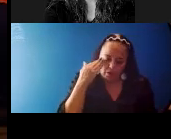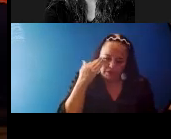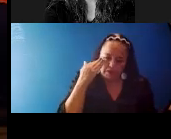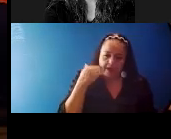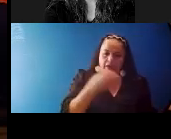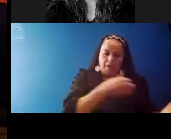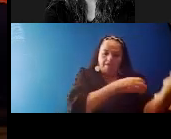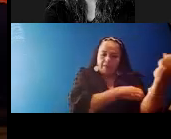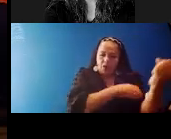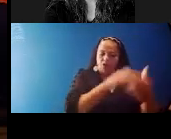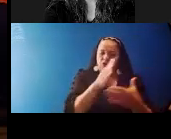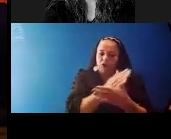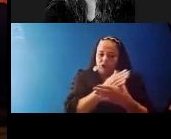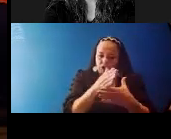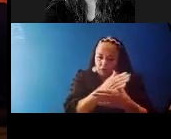power sharing, right?